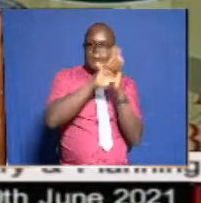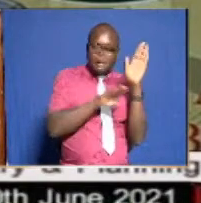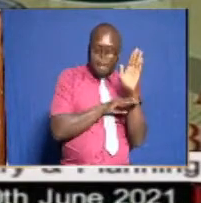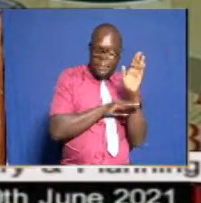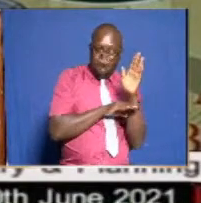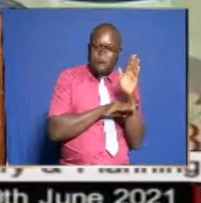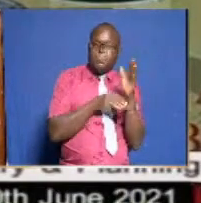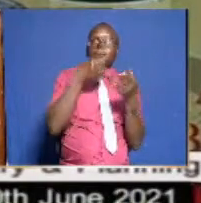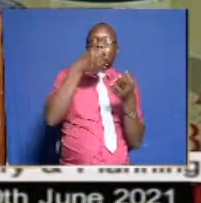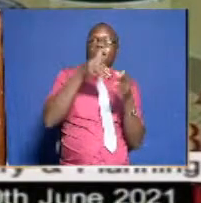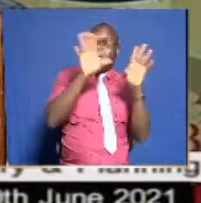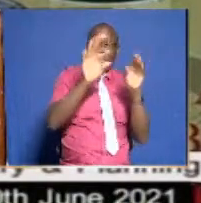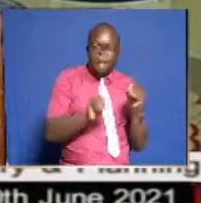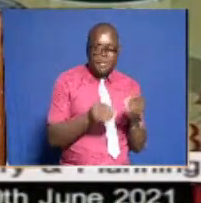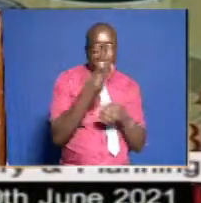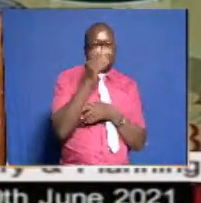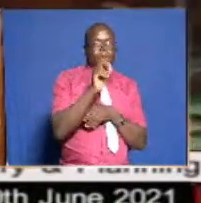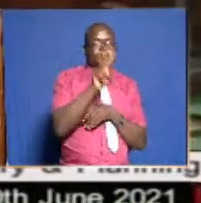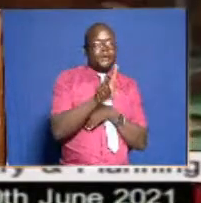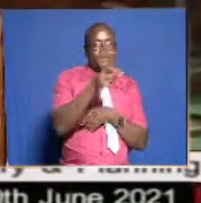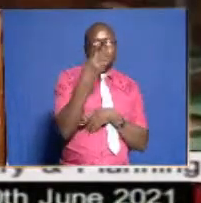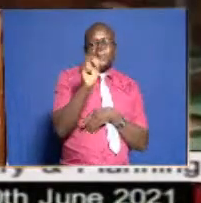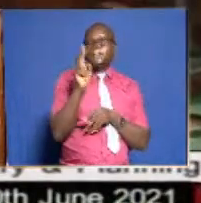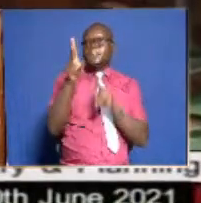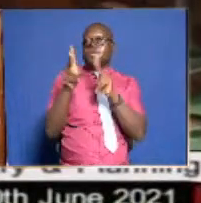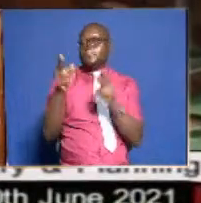2021-2022. Thank you, Honorable Speaker.